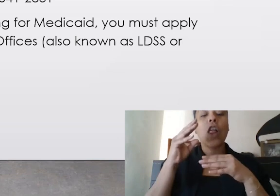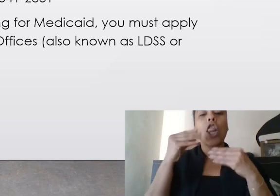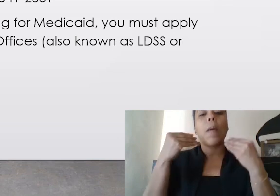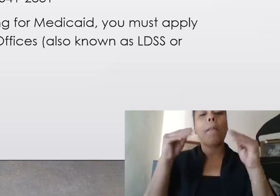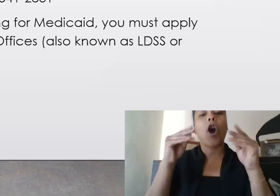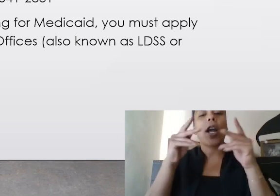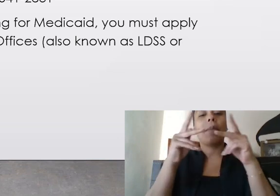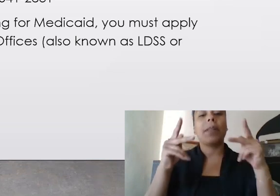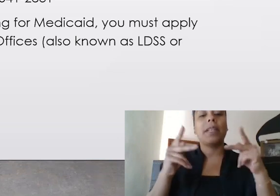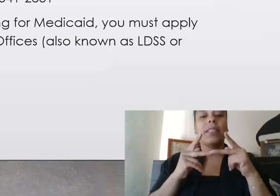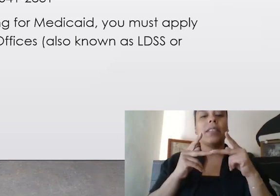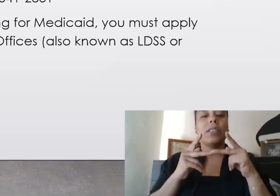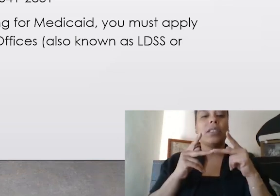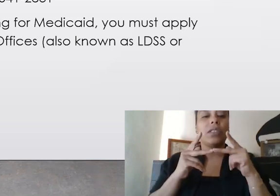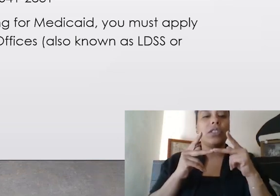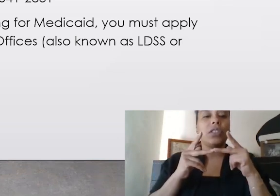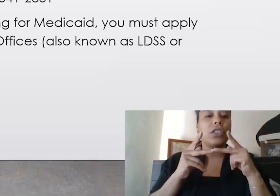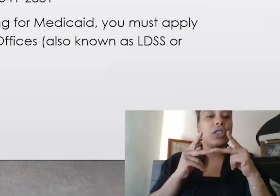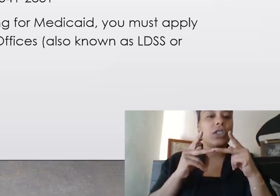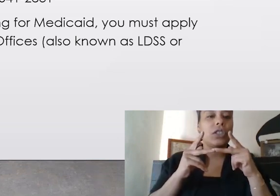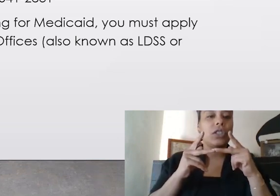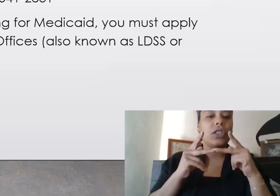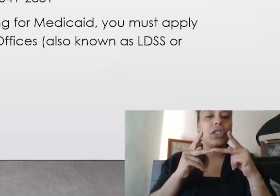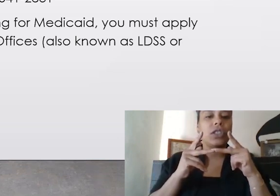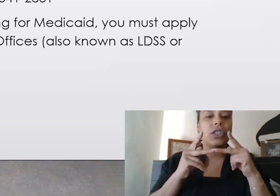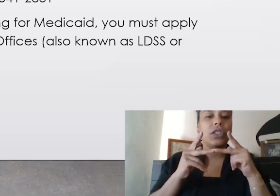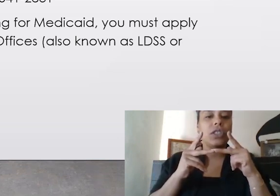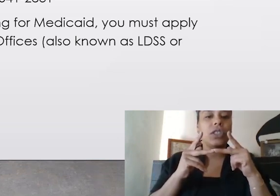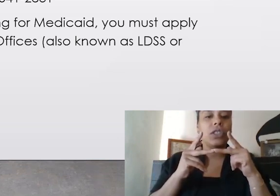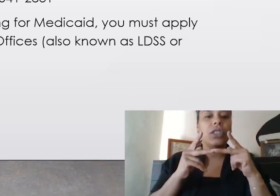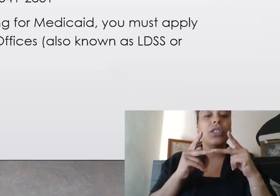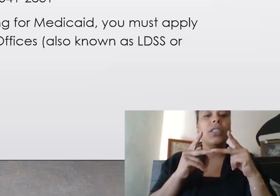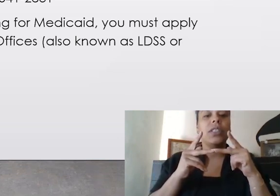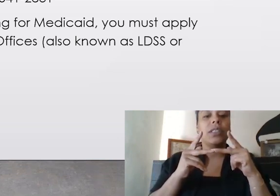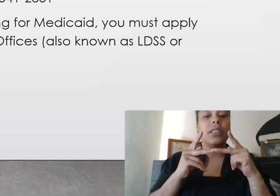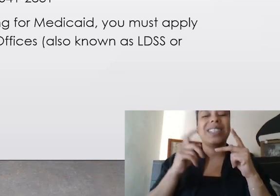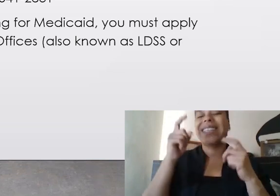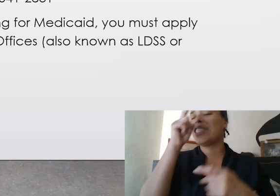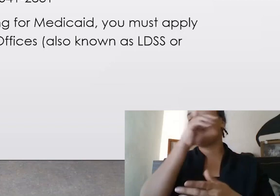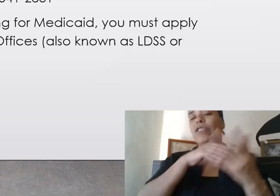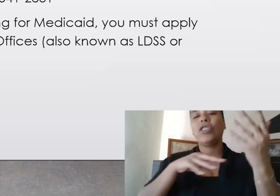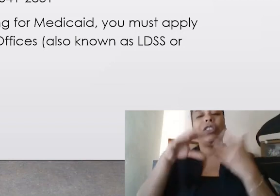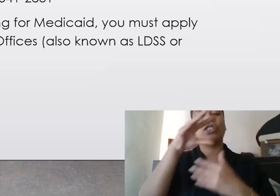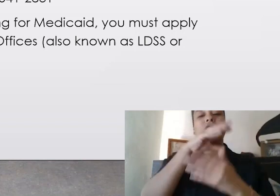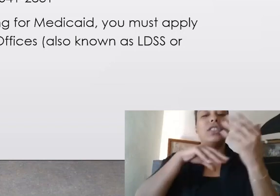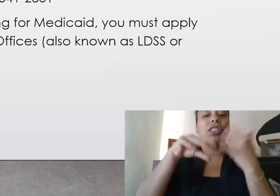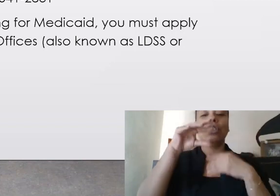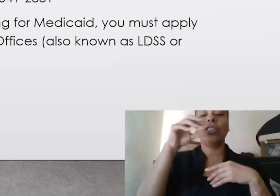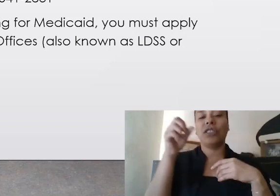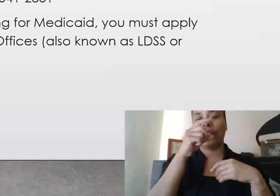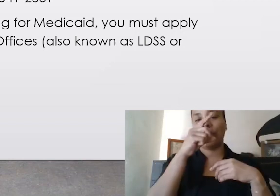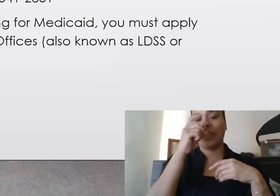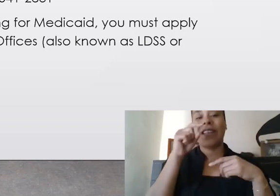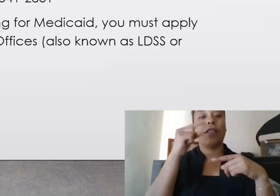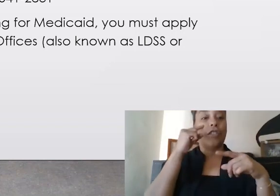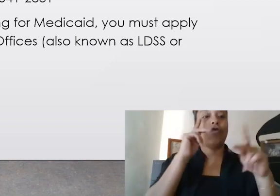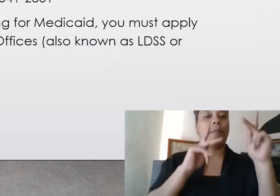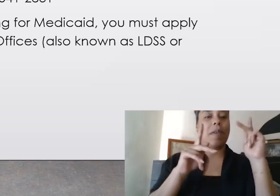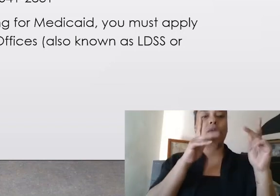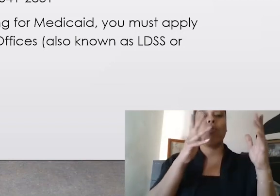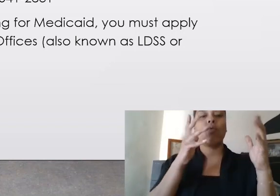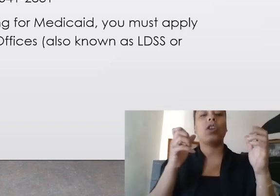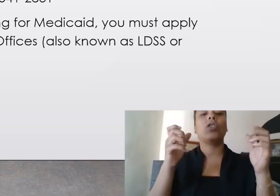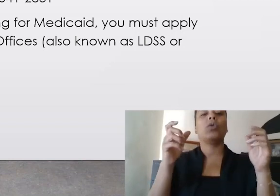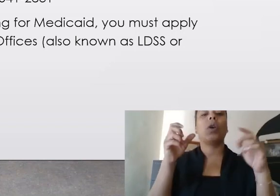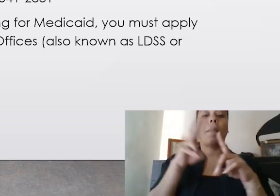in short, very confusing, because if you apply through the marketplace, that is for individuals who want to apply for